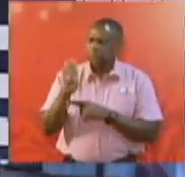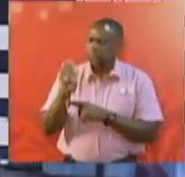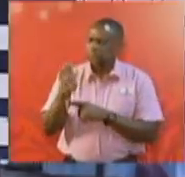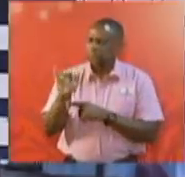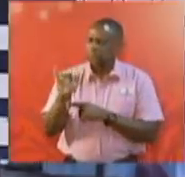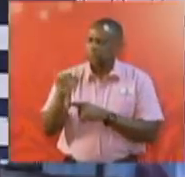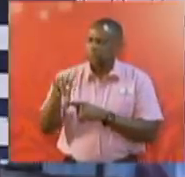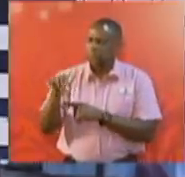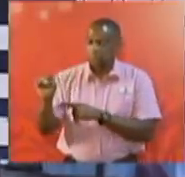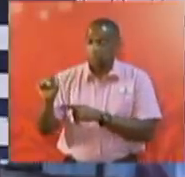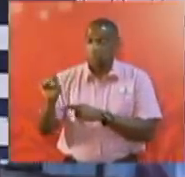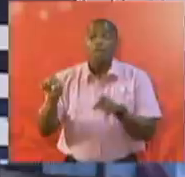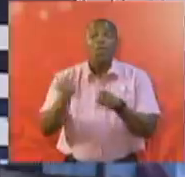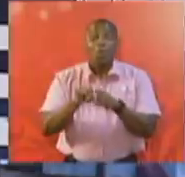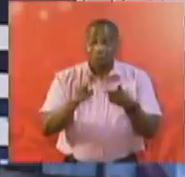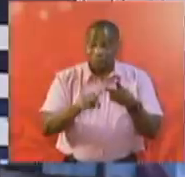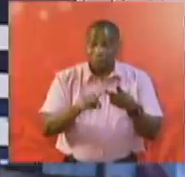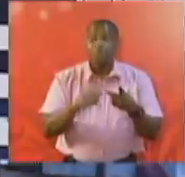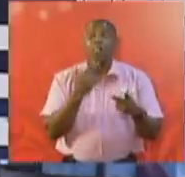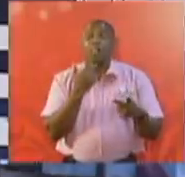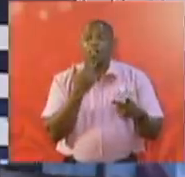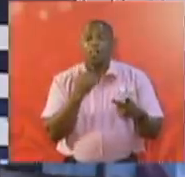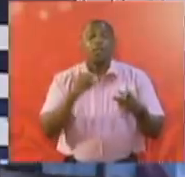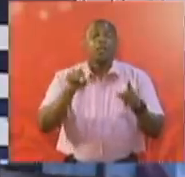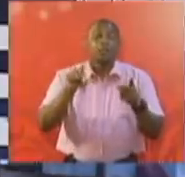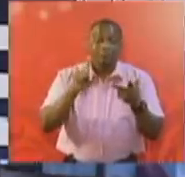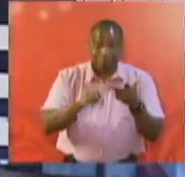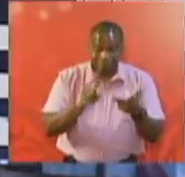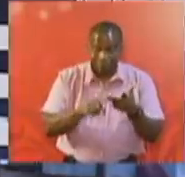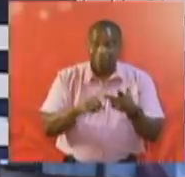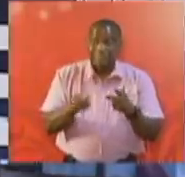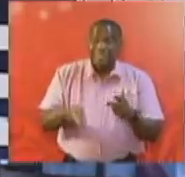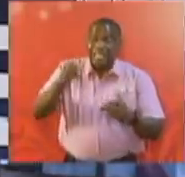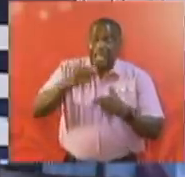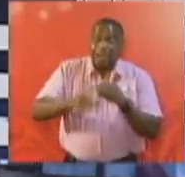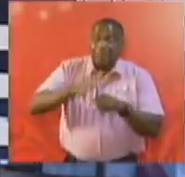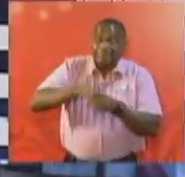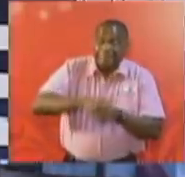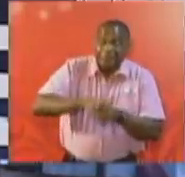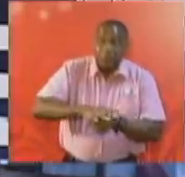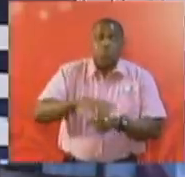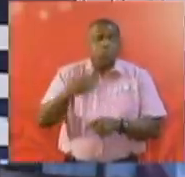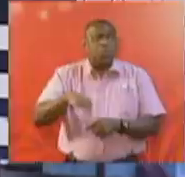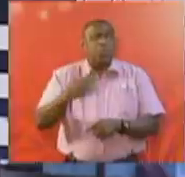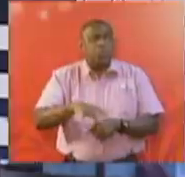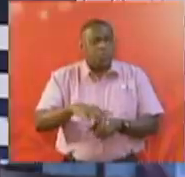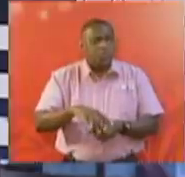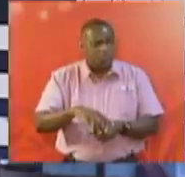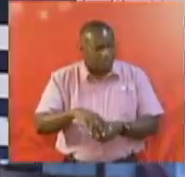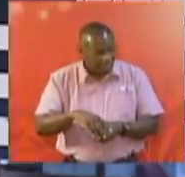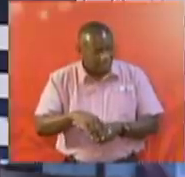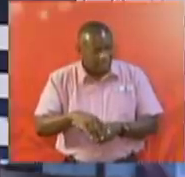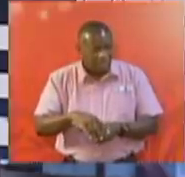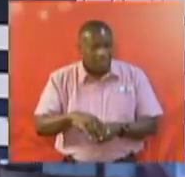has diabetes and hypertension. So he has all the factors that make it, what shall we say, stack against him to make it unlikely that he will